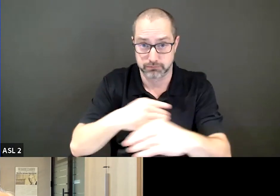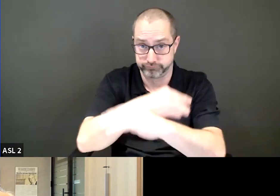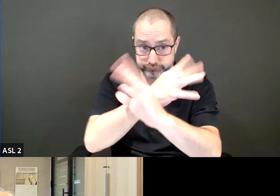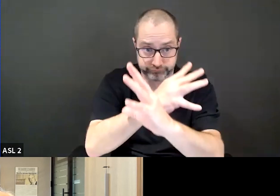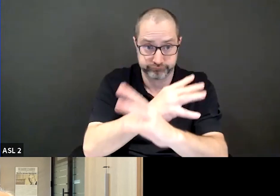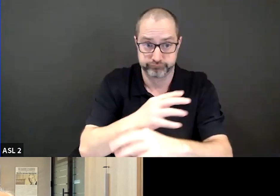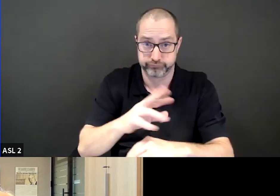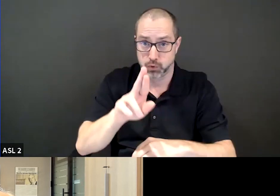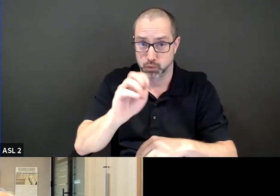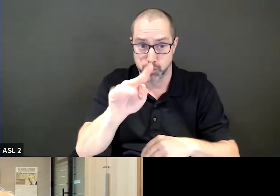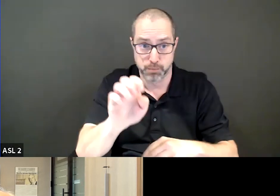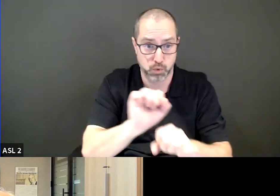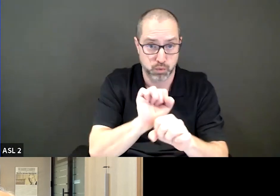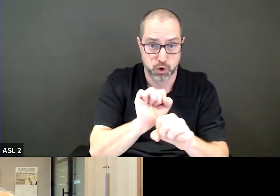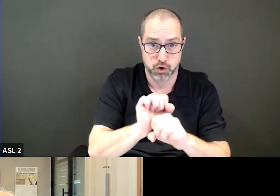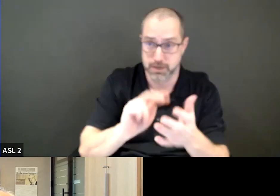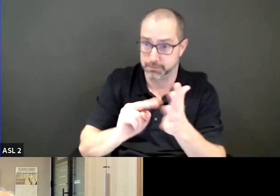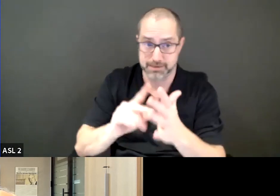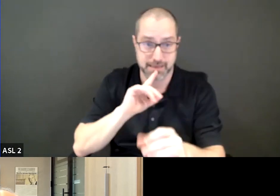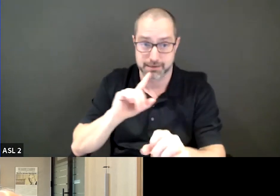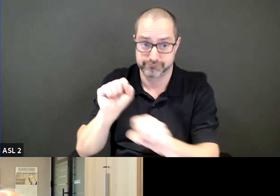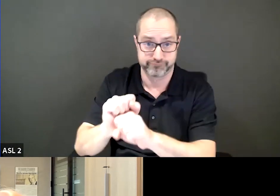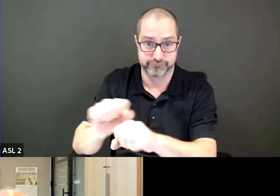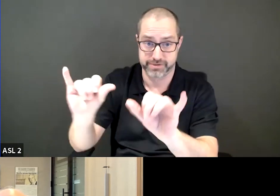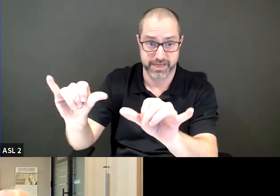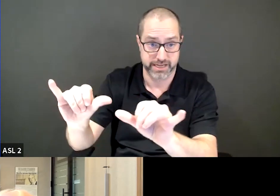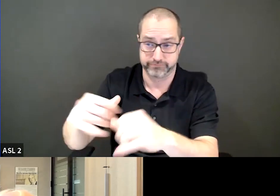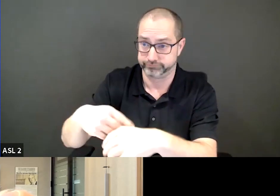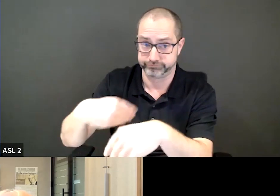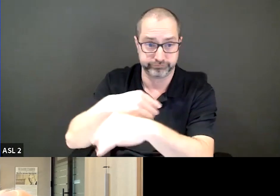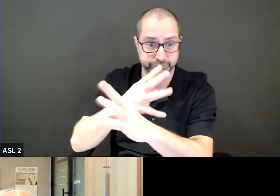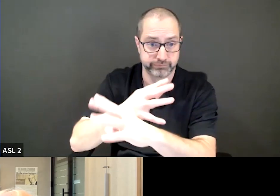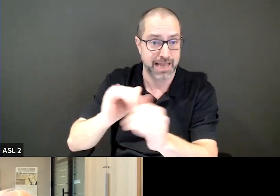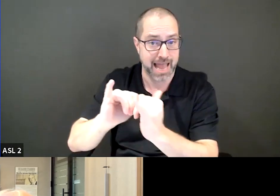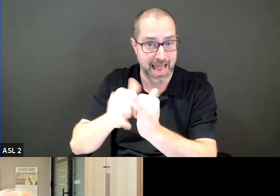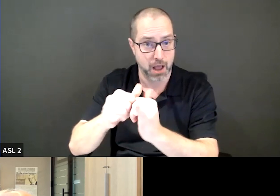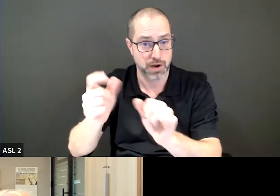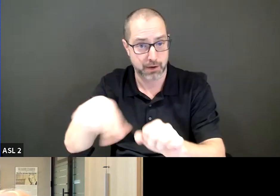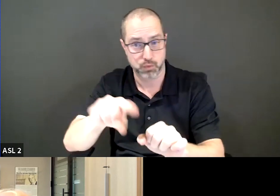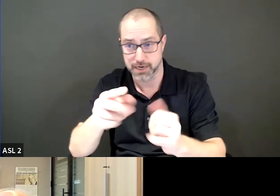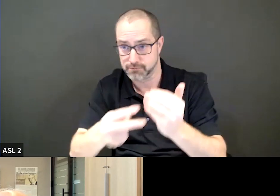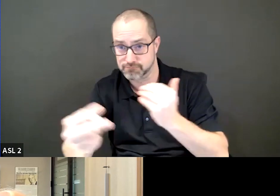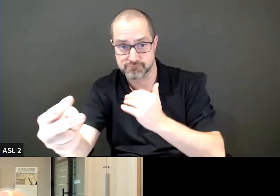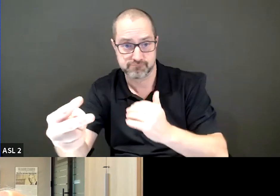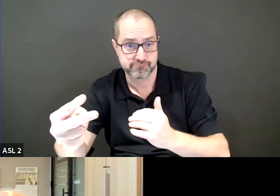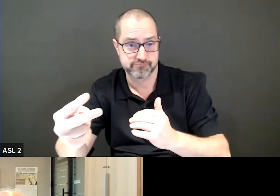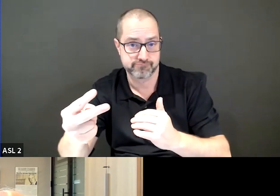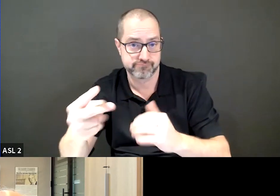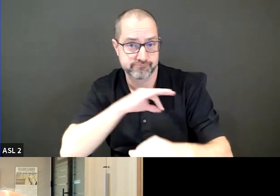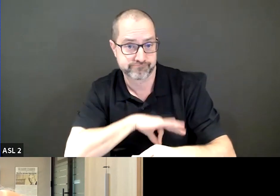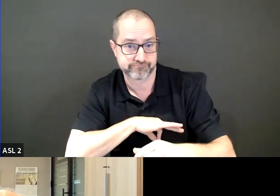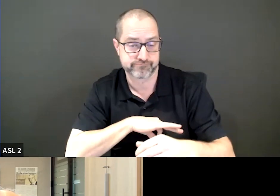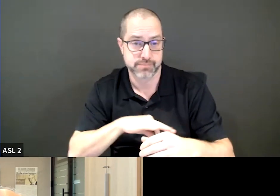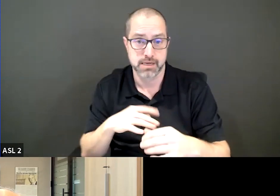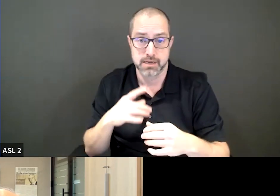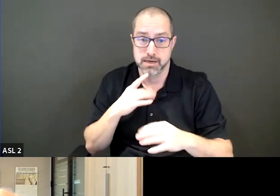remote work and other changes that have taken place? And how do we get in front of that? One of the things we've done badly in the past is to project